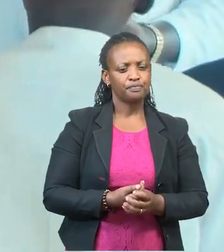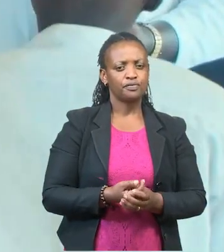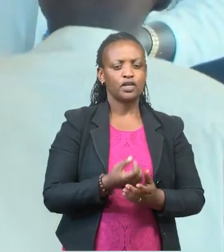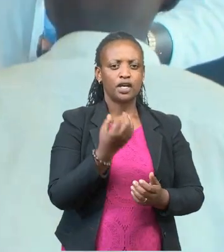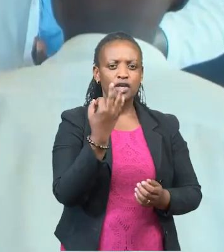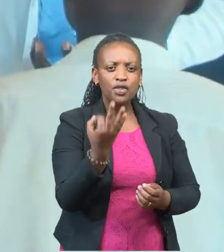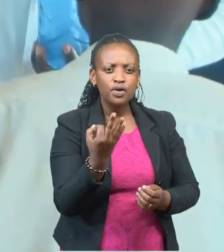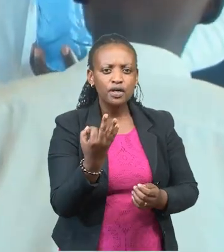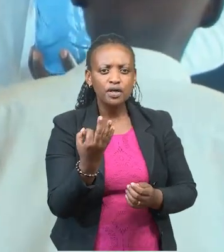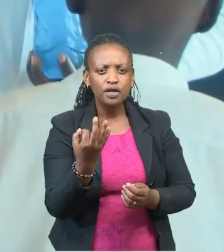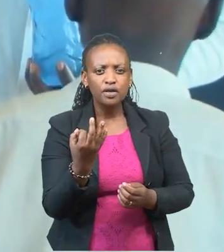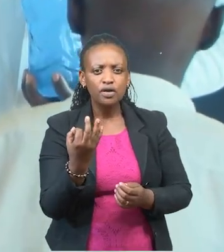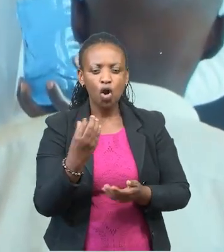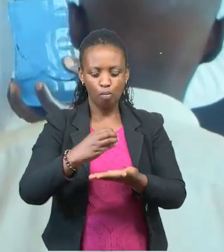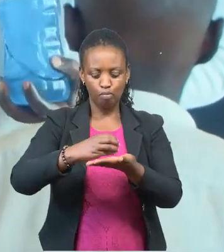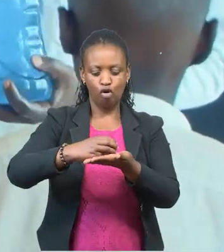3